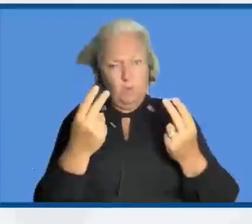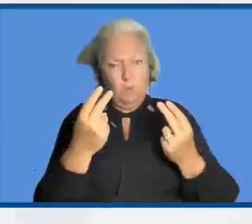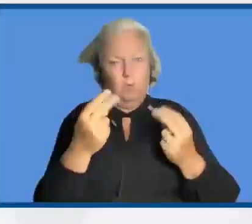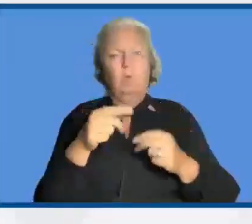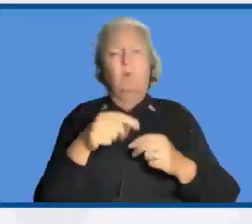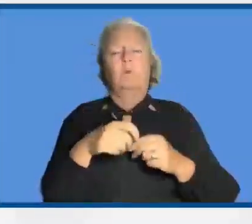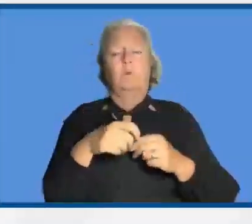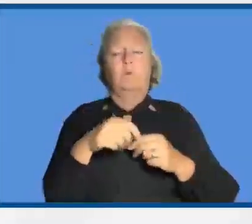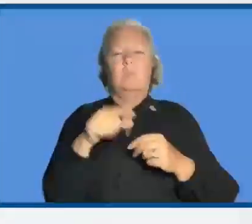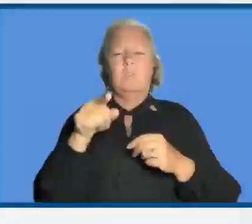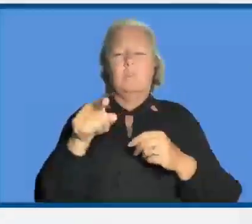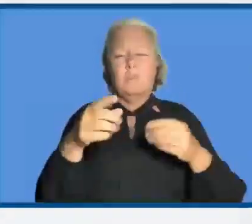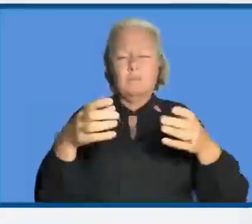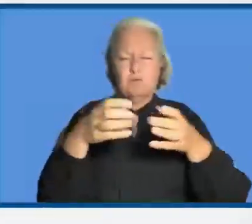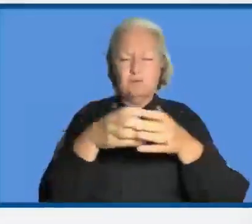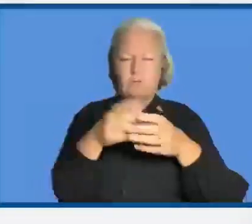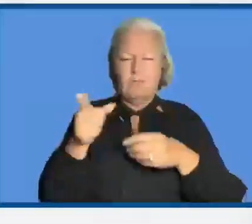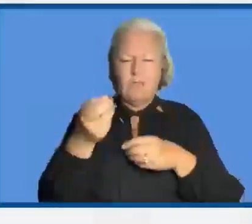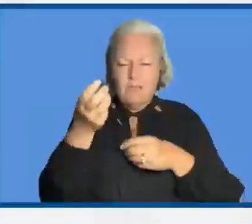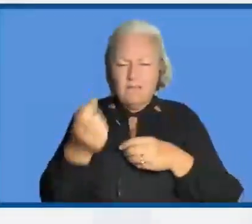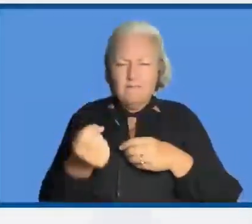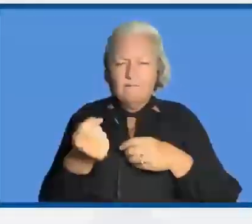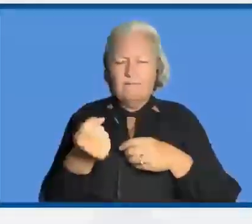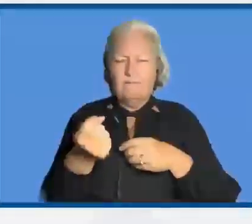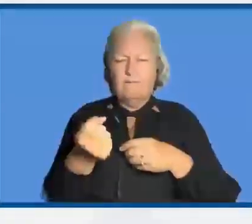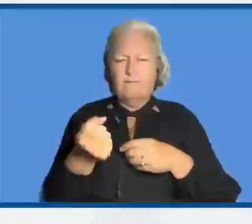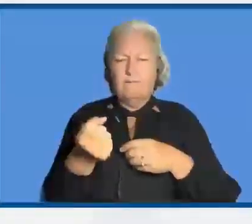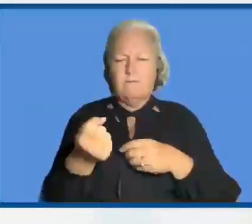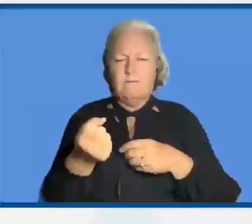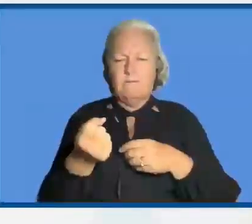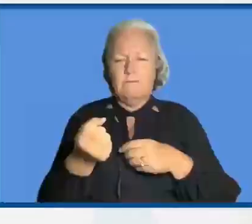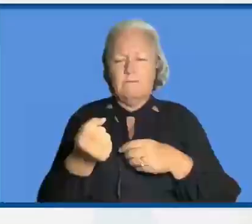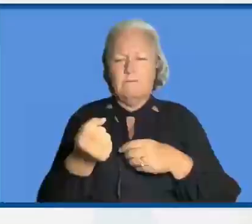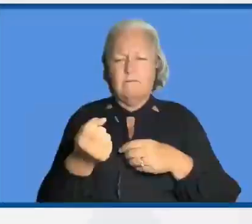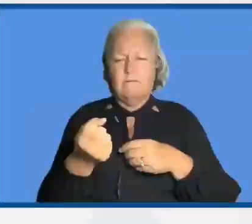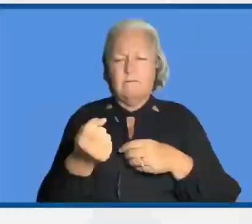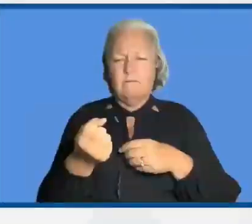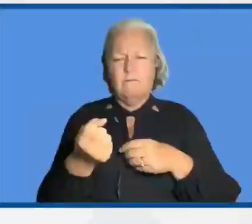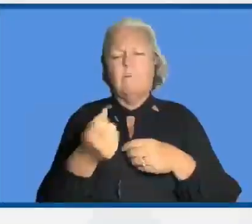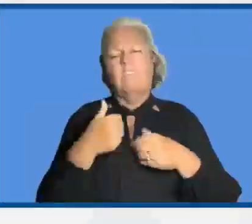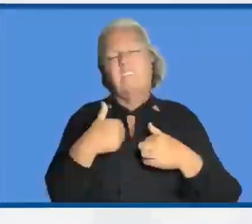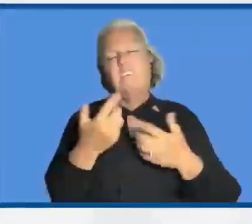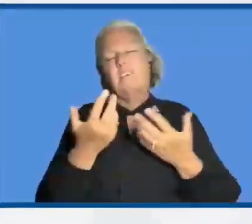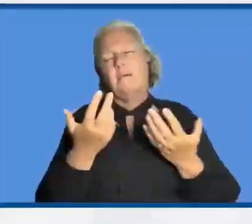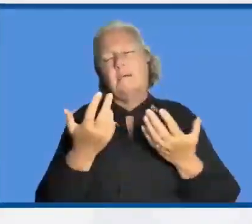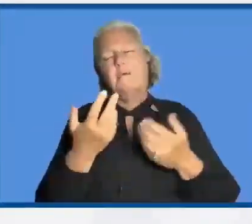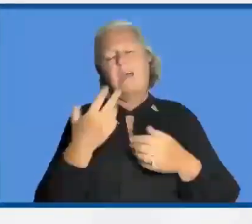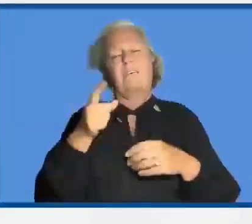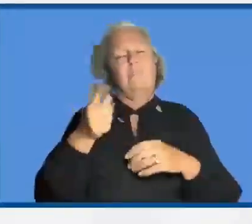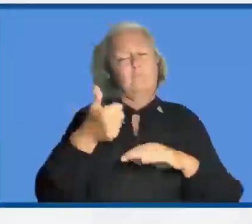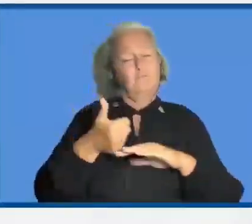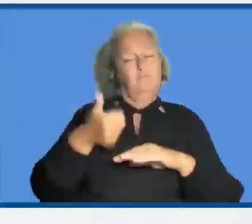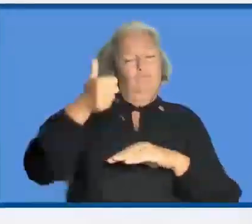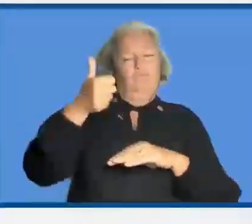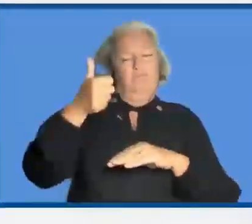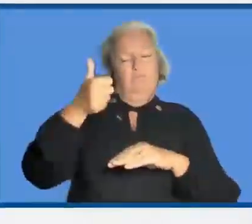group was comprised, then we have the director of the group of